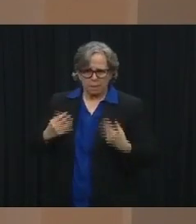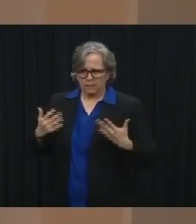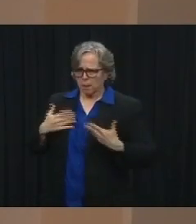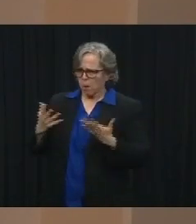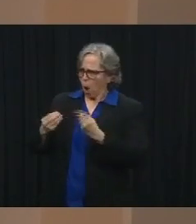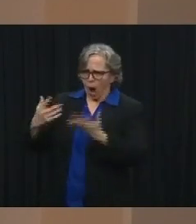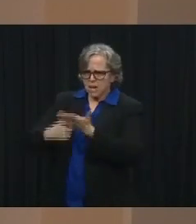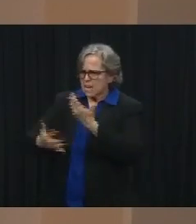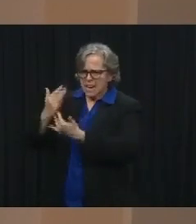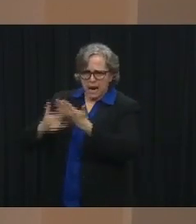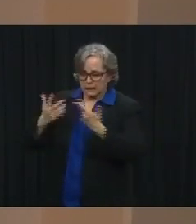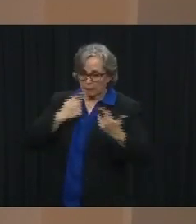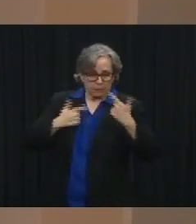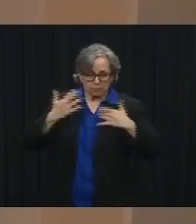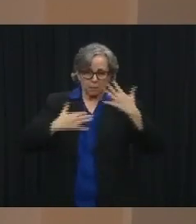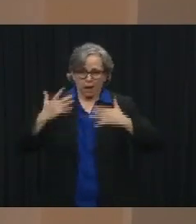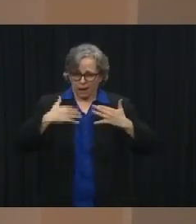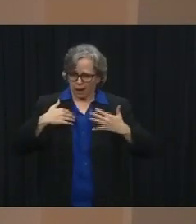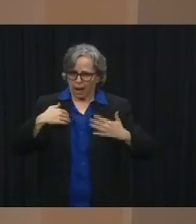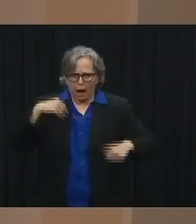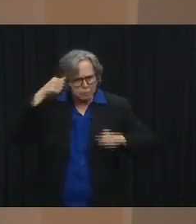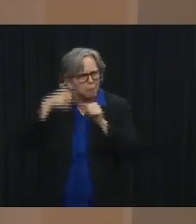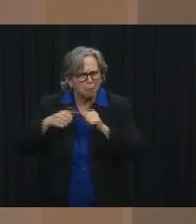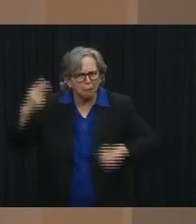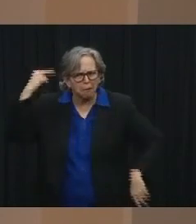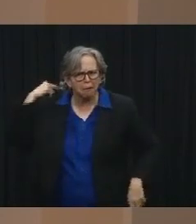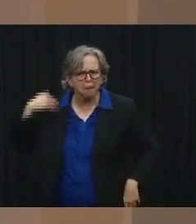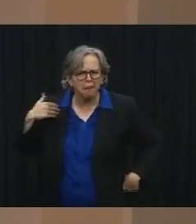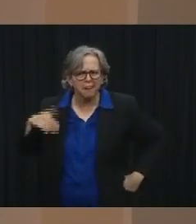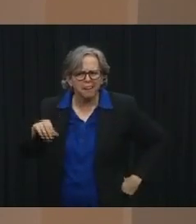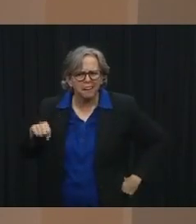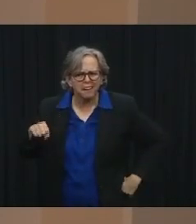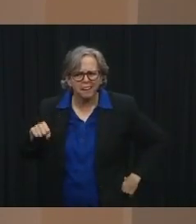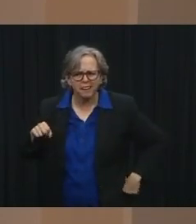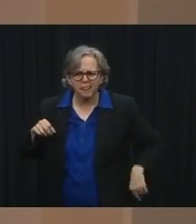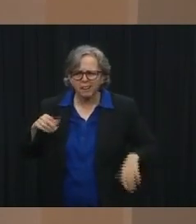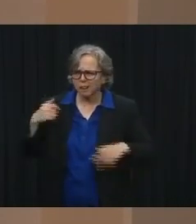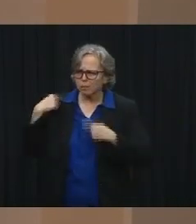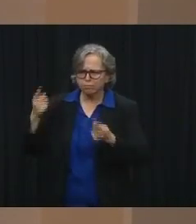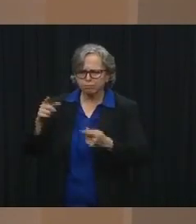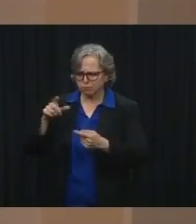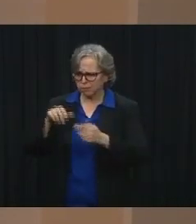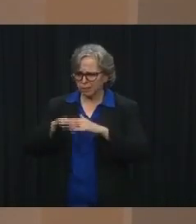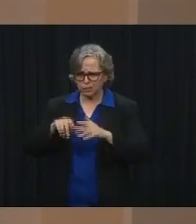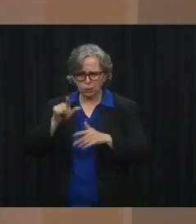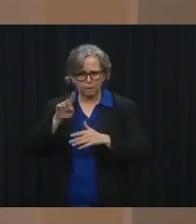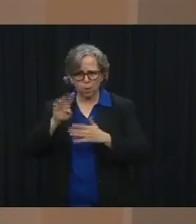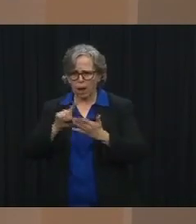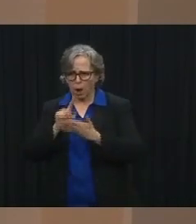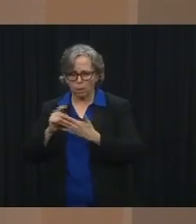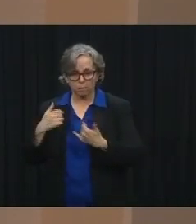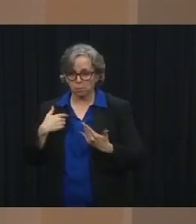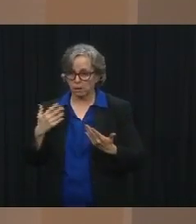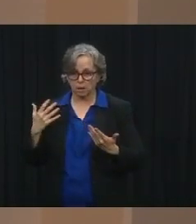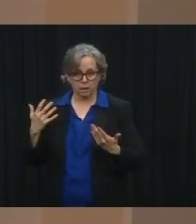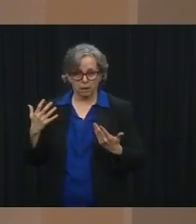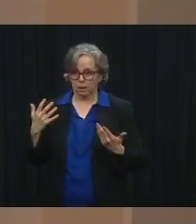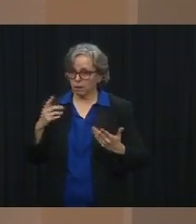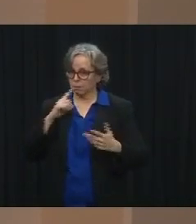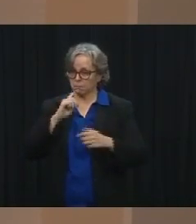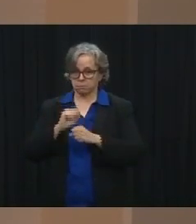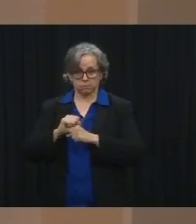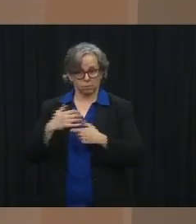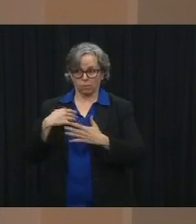so impressed over the last 24 hours how you're pulling together to help us do that, and that's critically